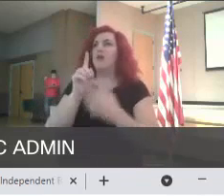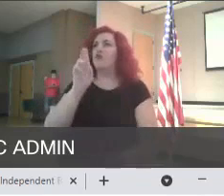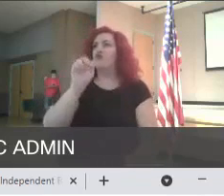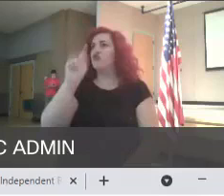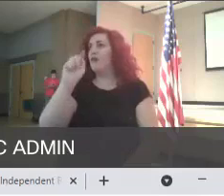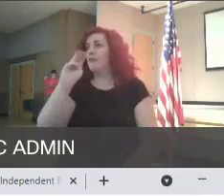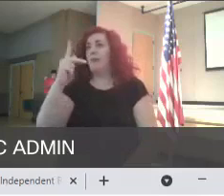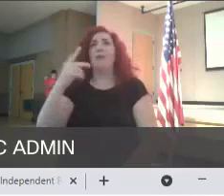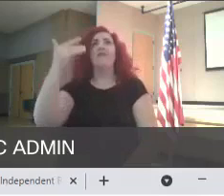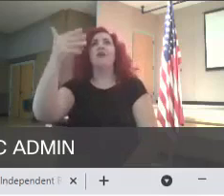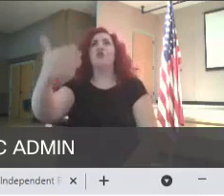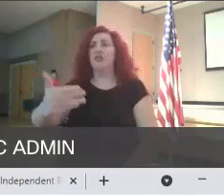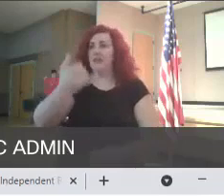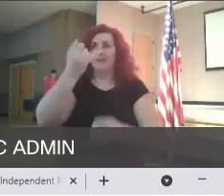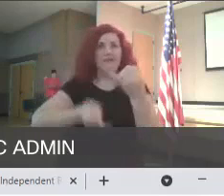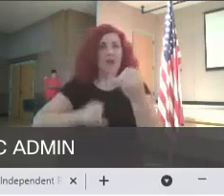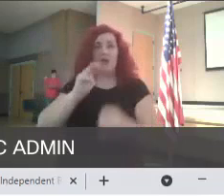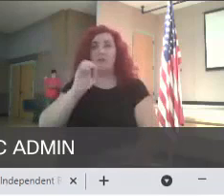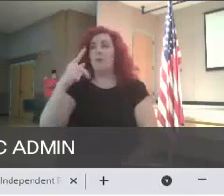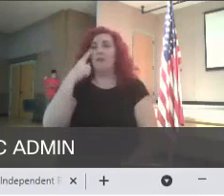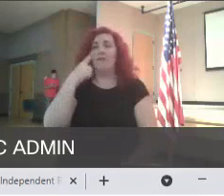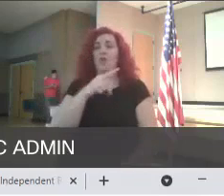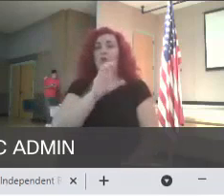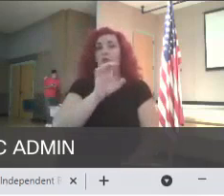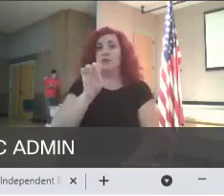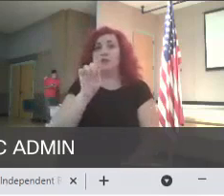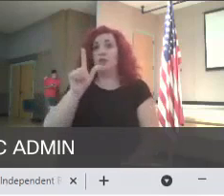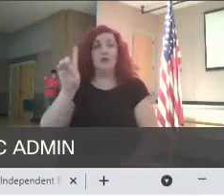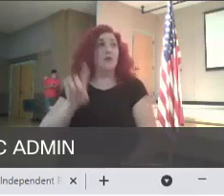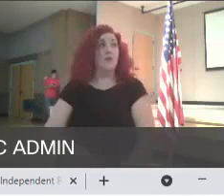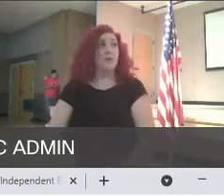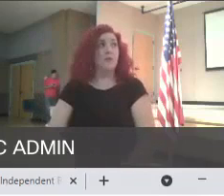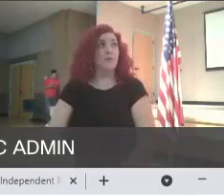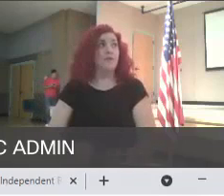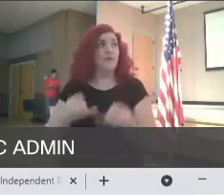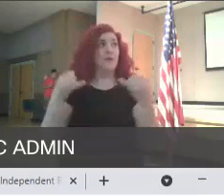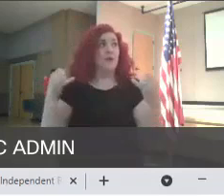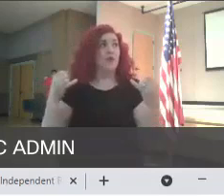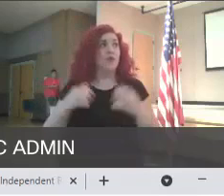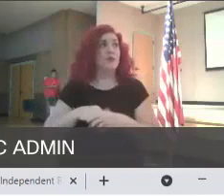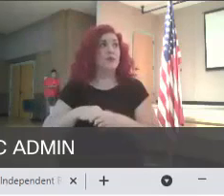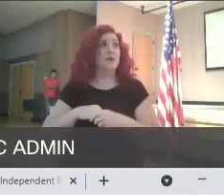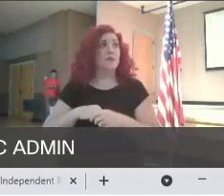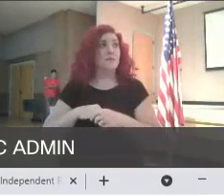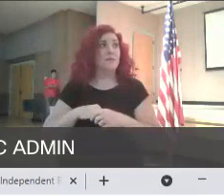the final maps for congressional and legislative districts boundaries.